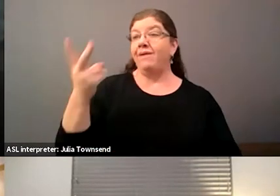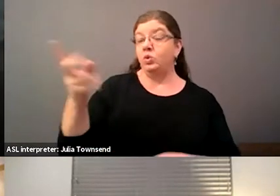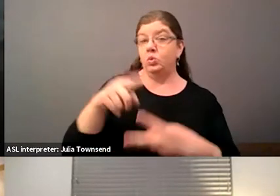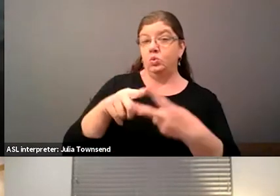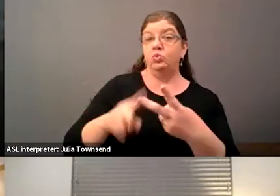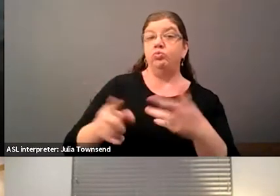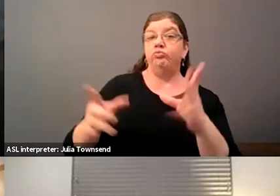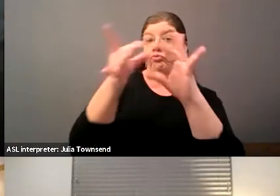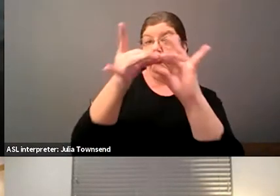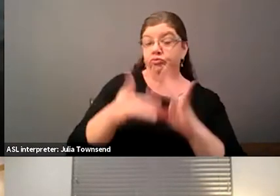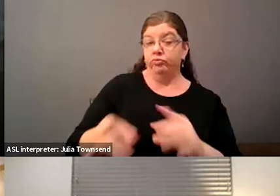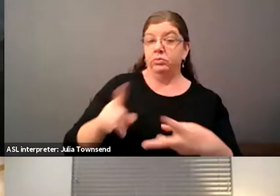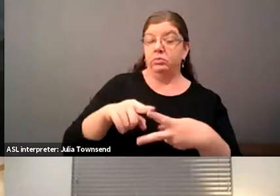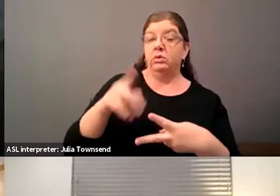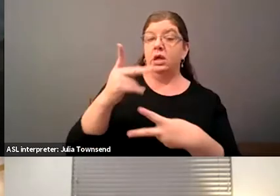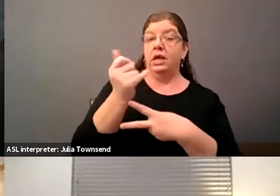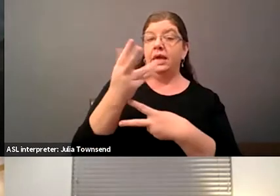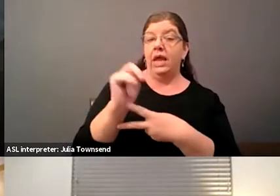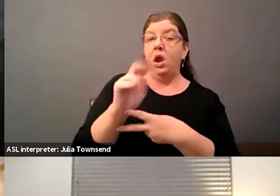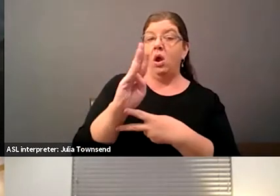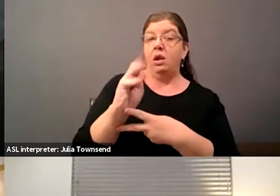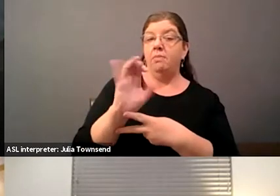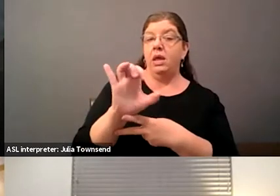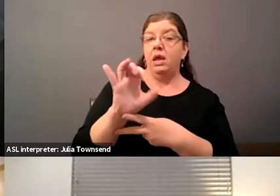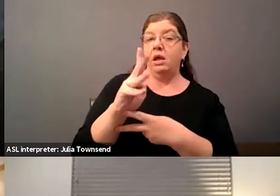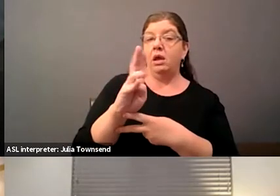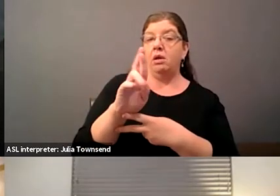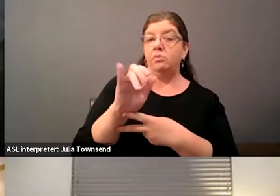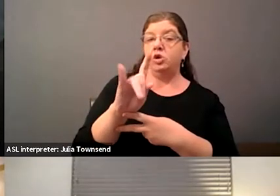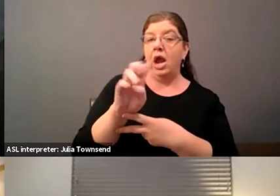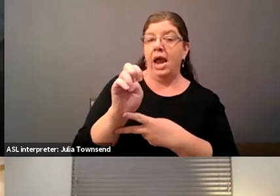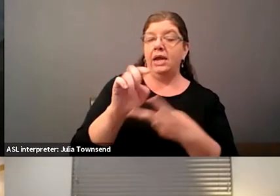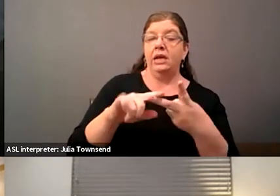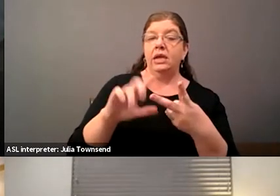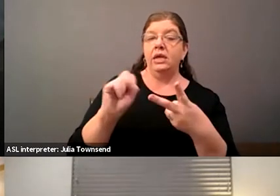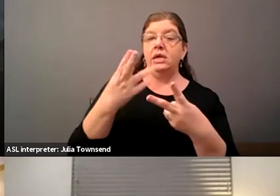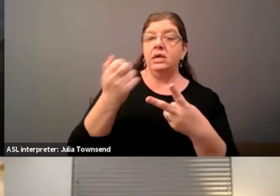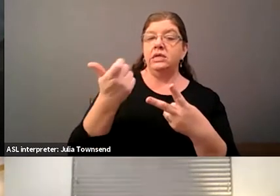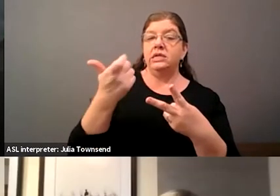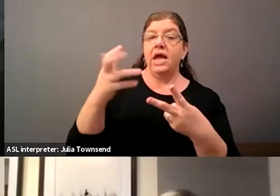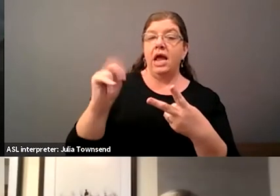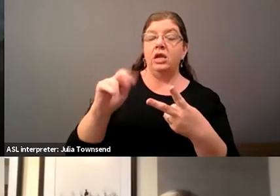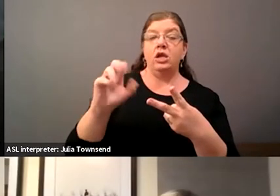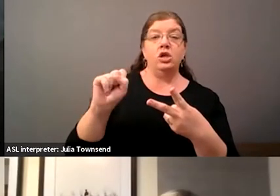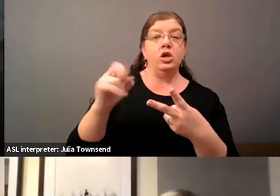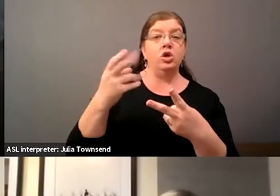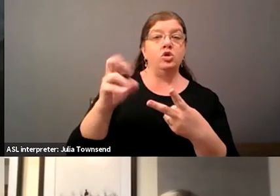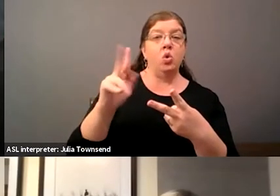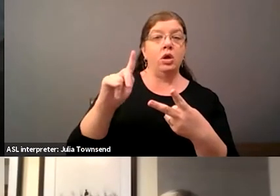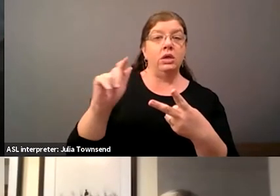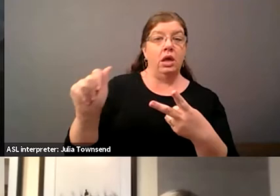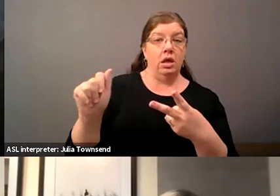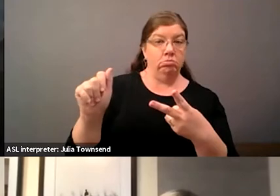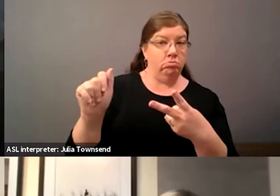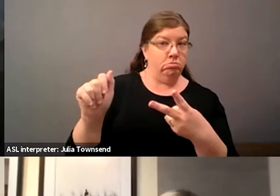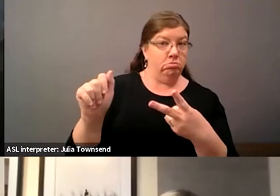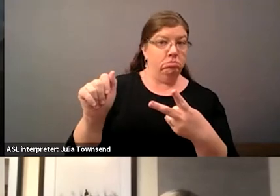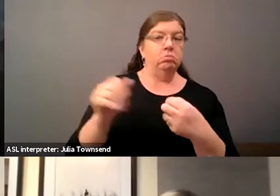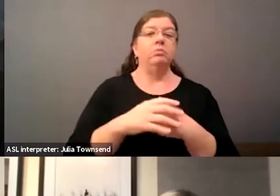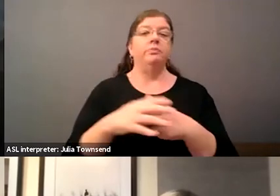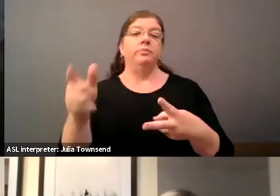item is miss karen mcbride and shannon shorter i'll start with karen